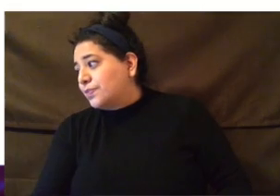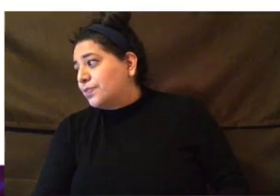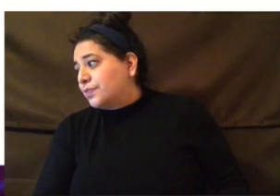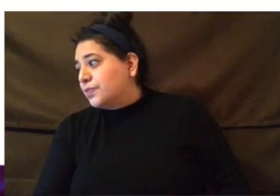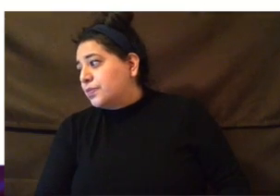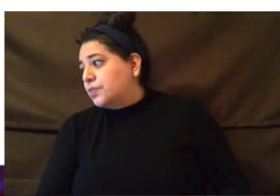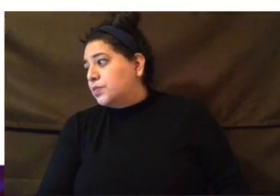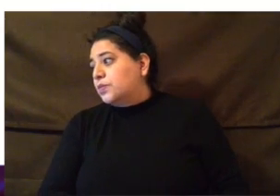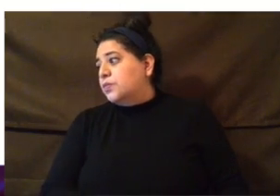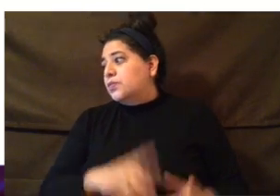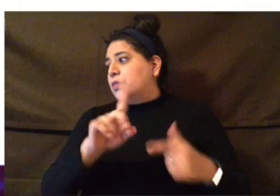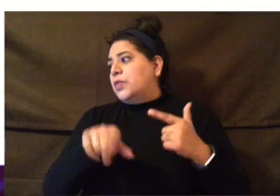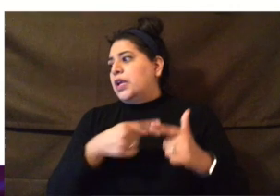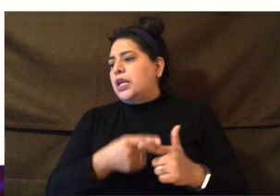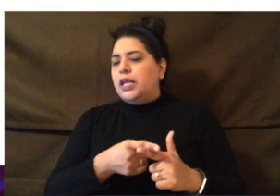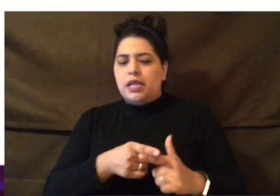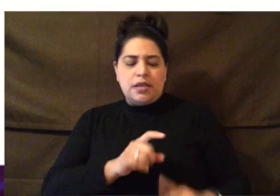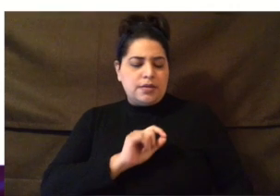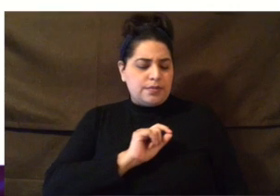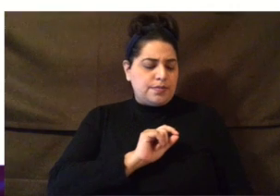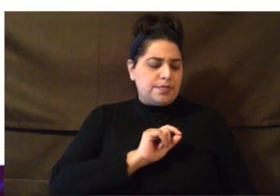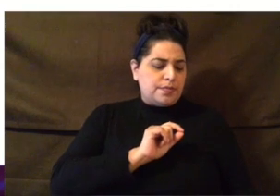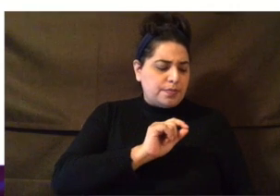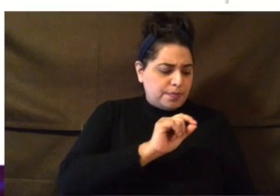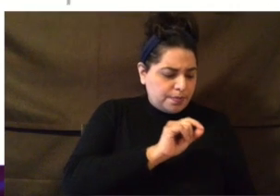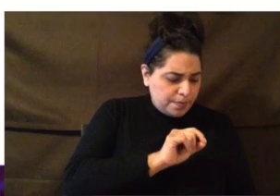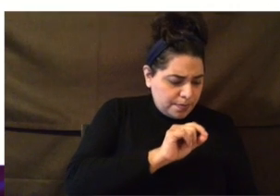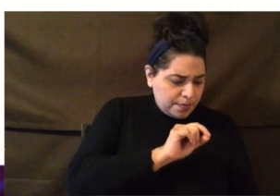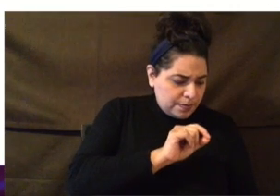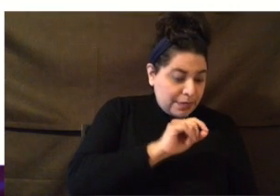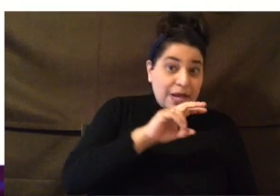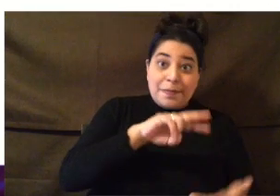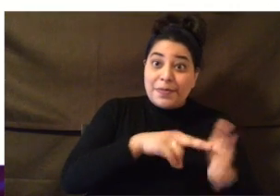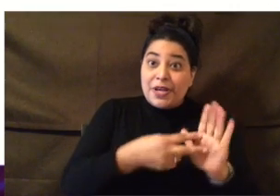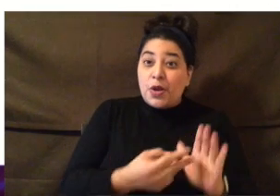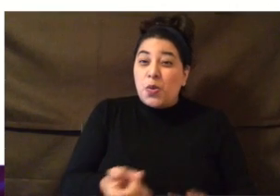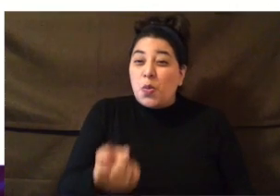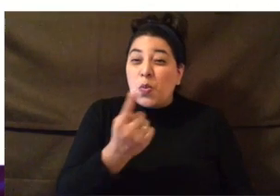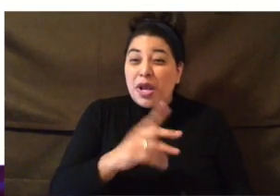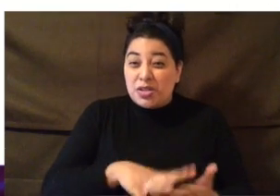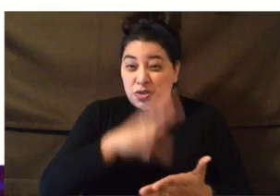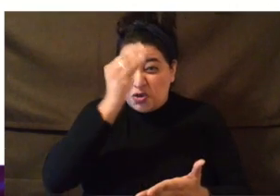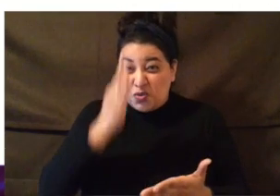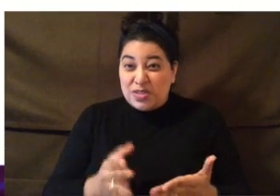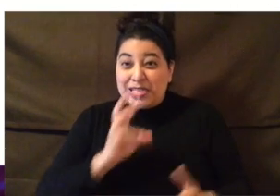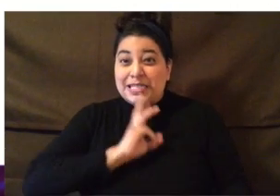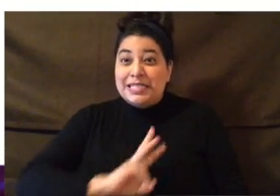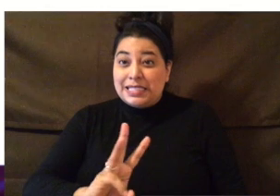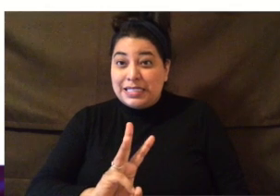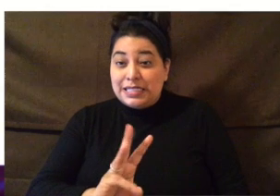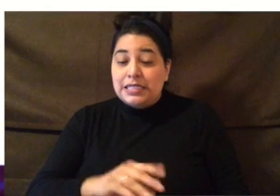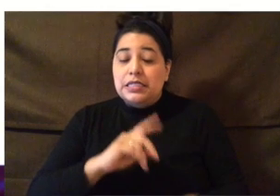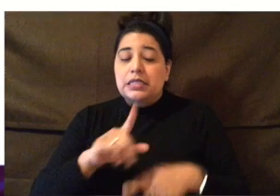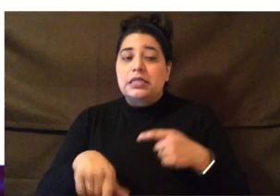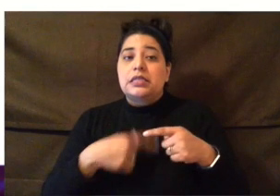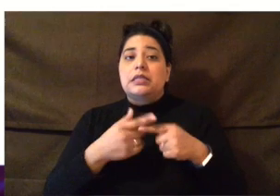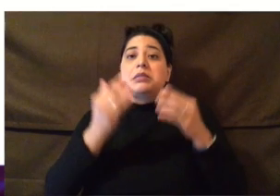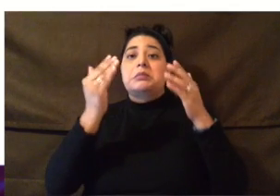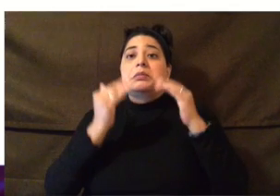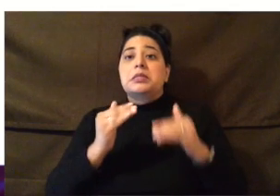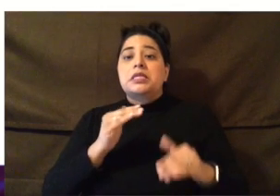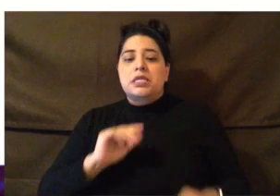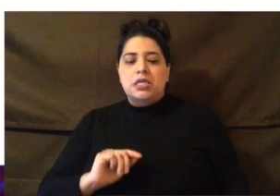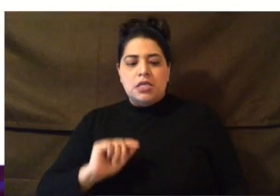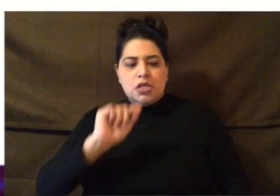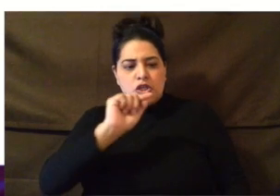Okay, so then we're going to put a dot for 6. That means one kiddo. Okay, next we're going to go ahead and circle the